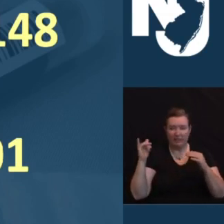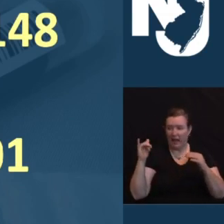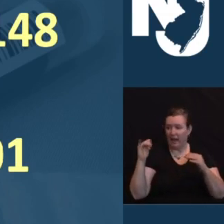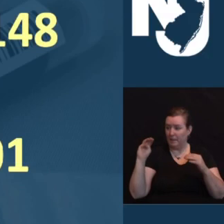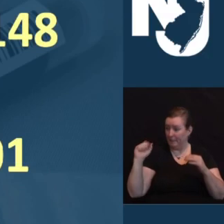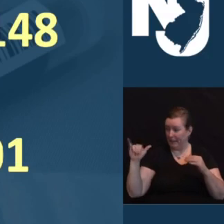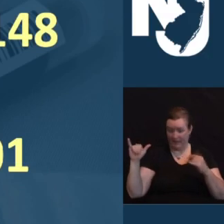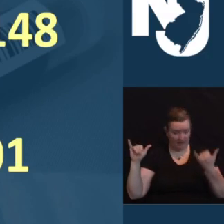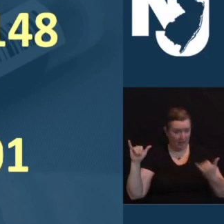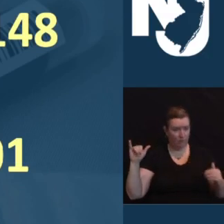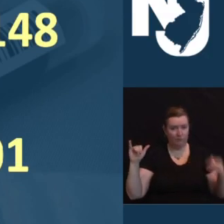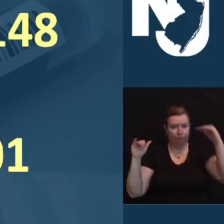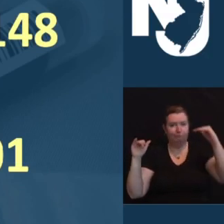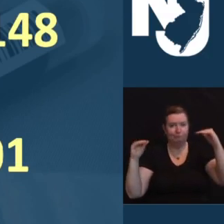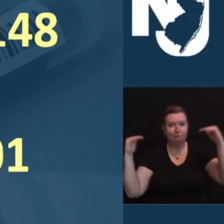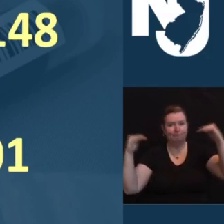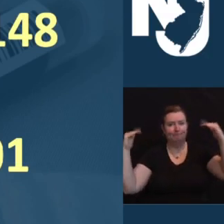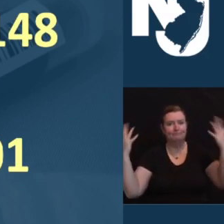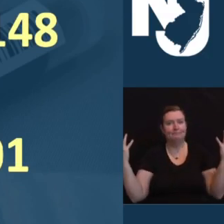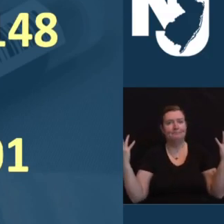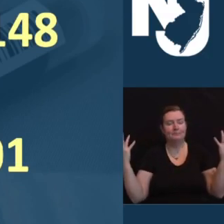of the 1,301 totals,